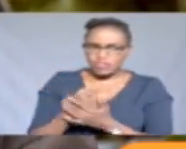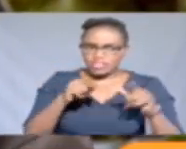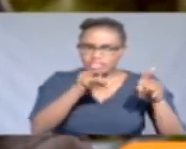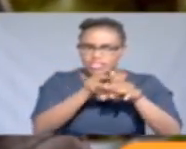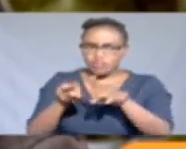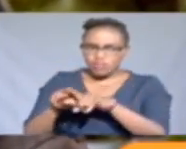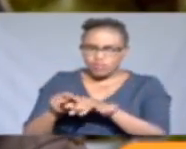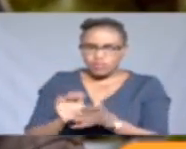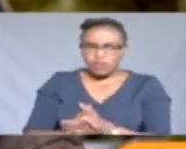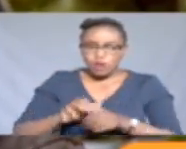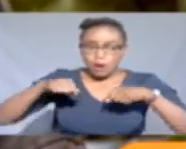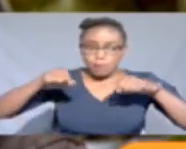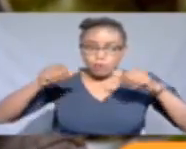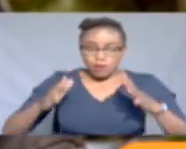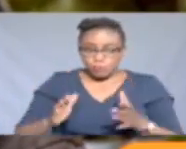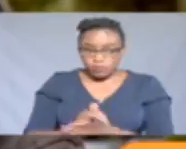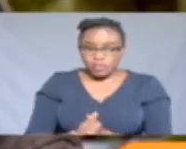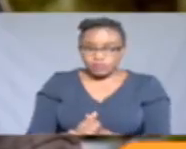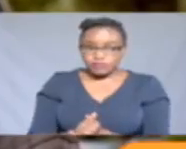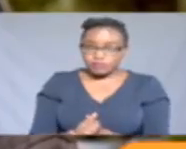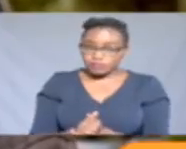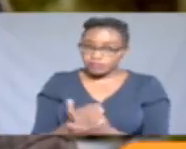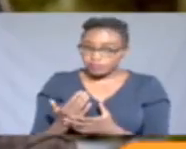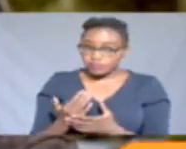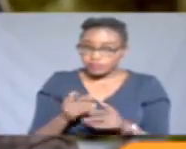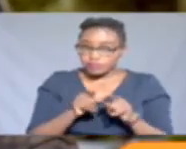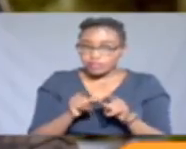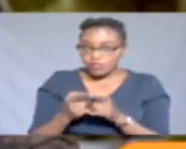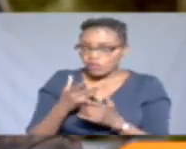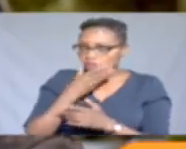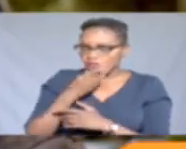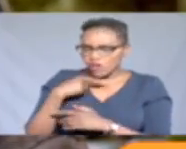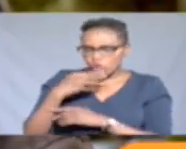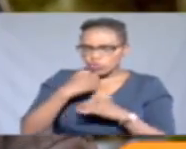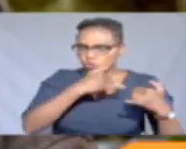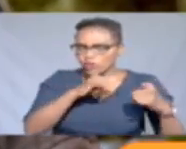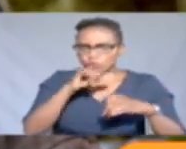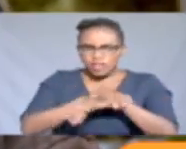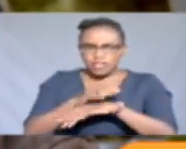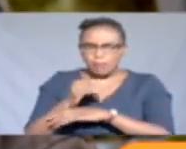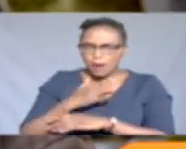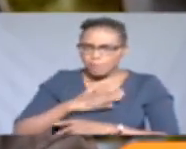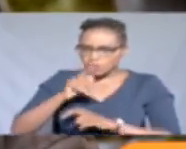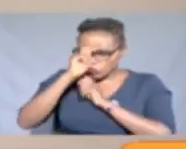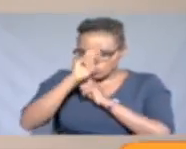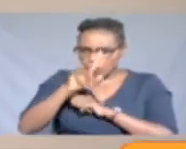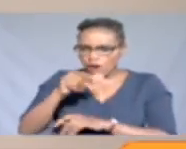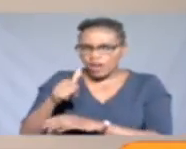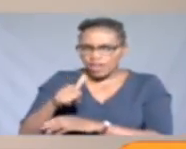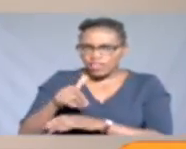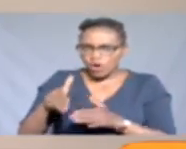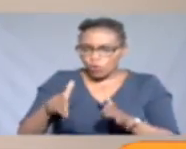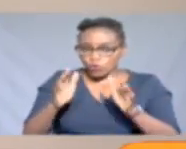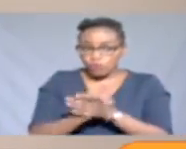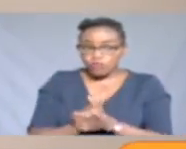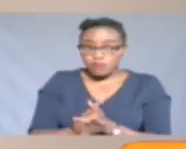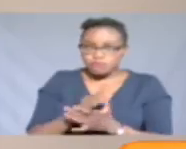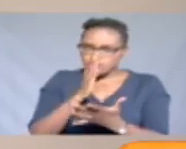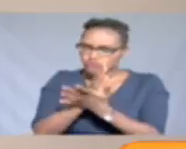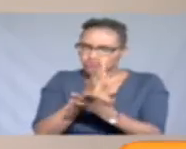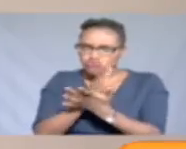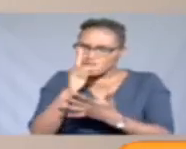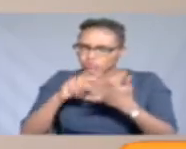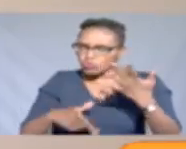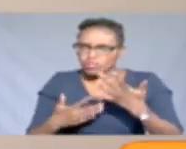as with even bodas, it's a father. It's people who are trying to make a living. So can we respect each other on the roads? So what is it really